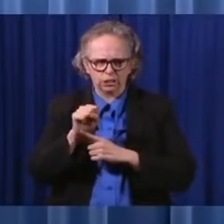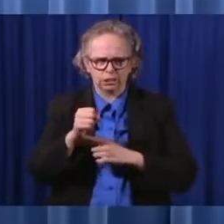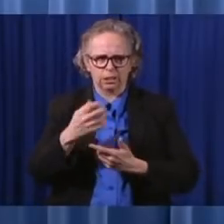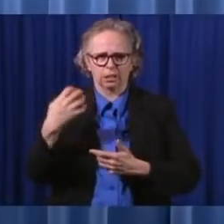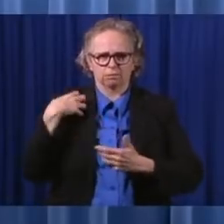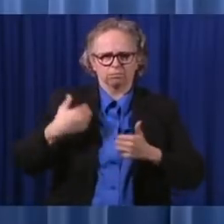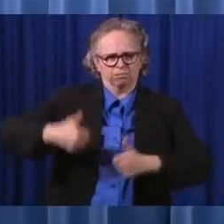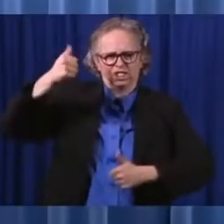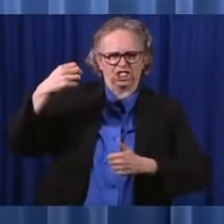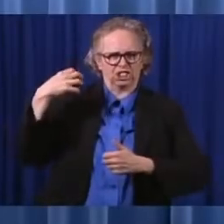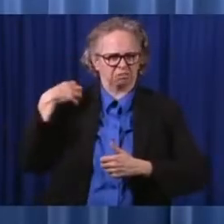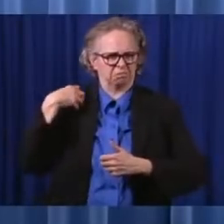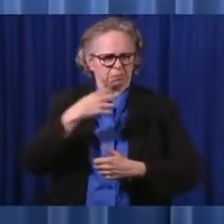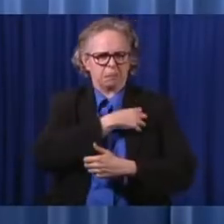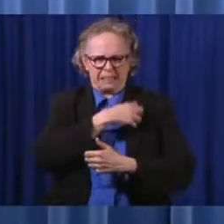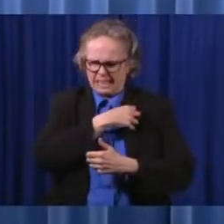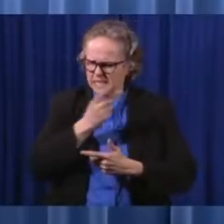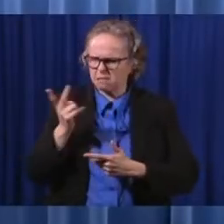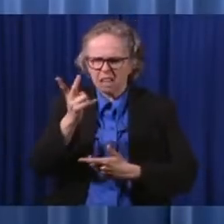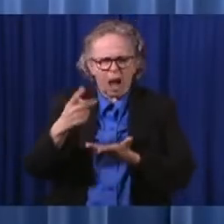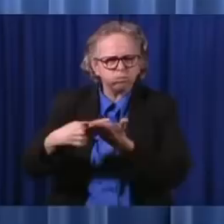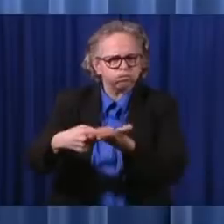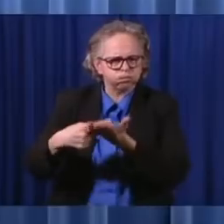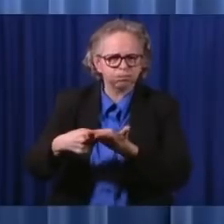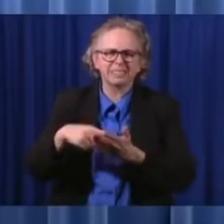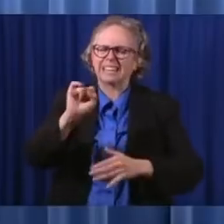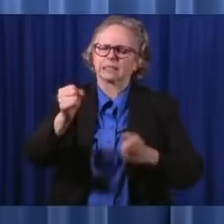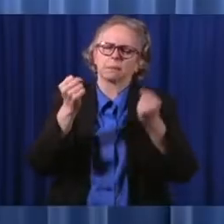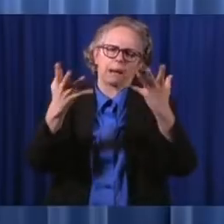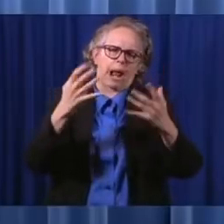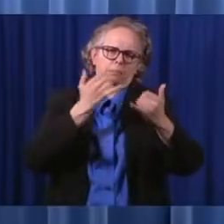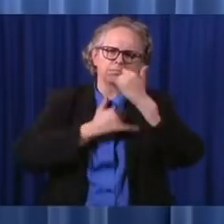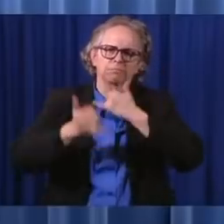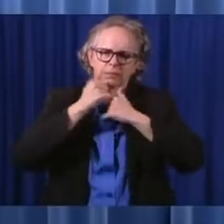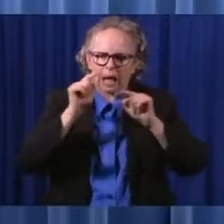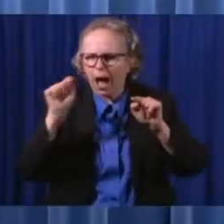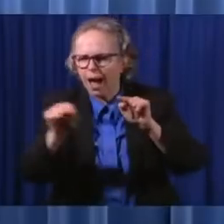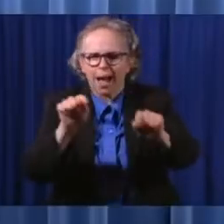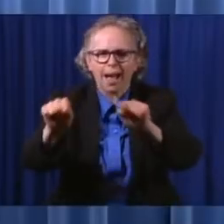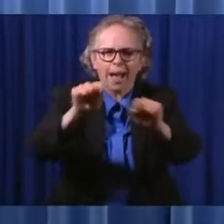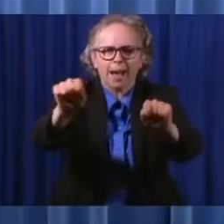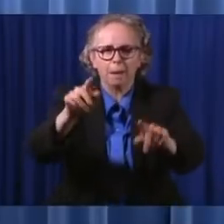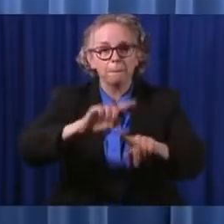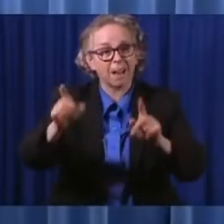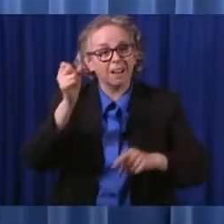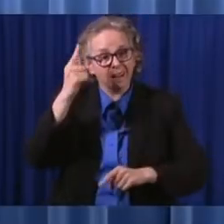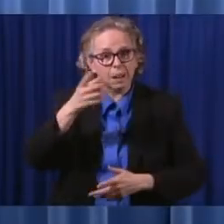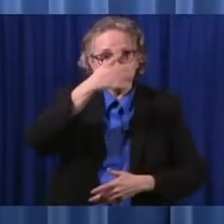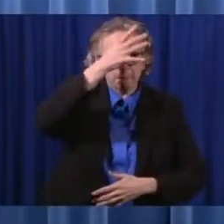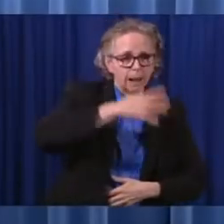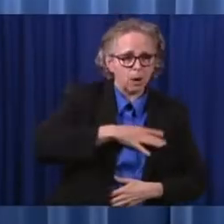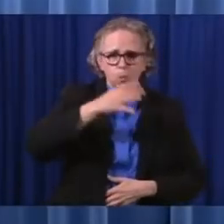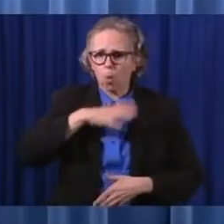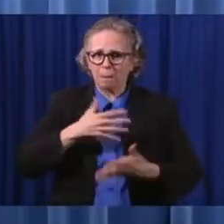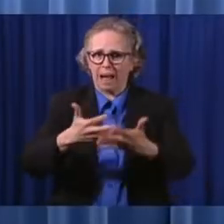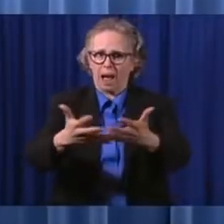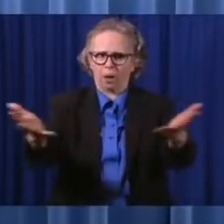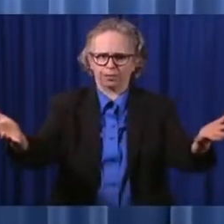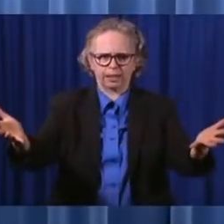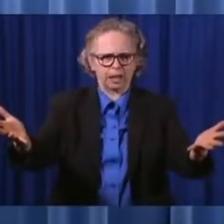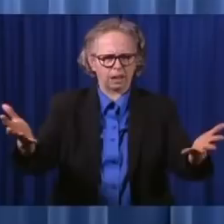been mistakes made? Sure, there are always mistakes made. But the men and women who are out there making these decisions, which are difficult